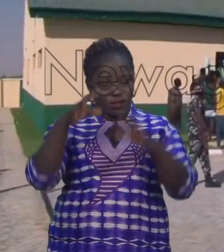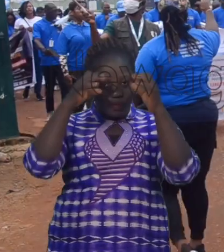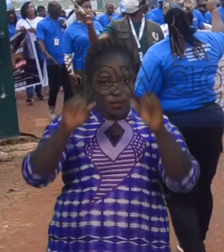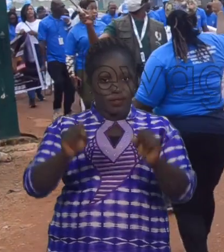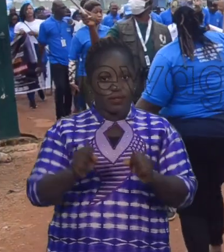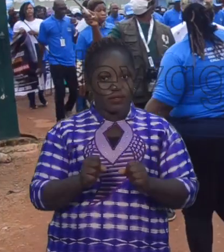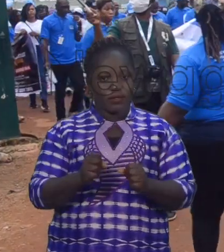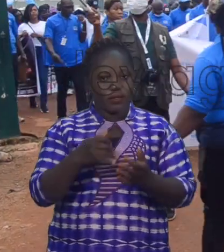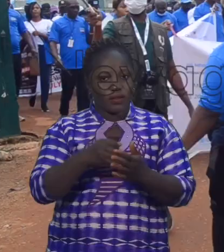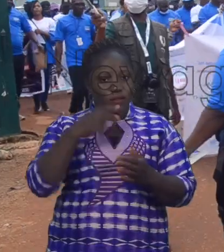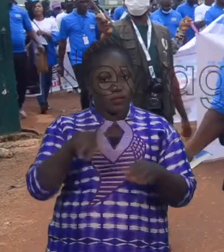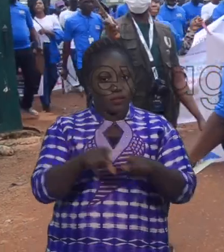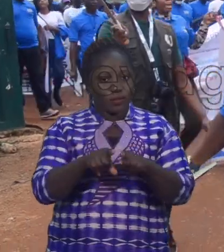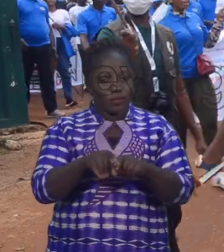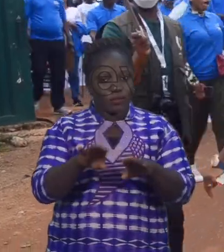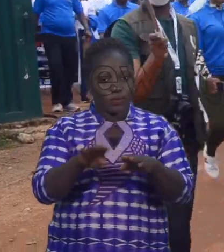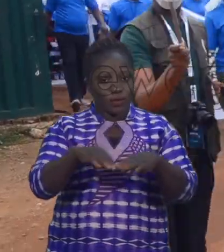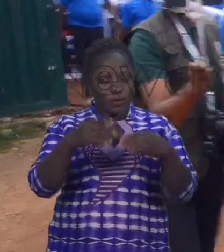President.